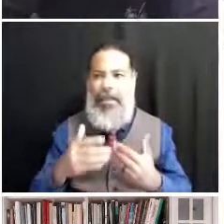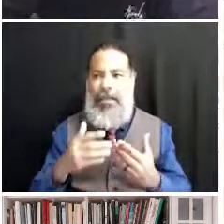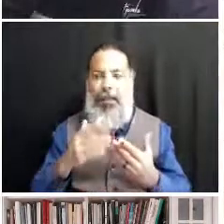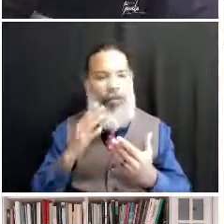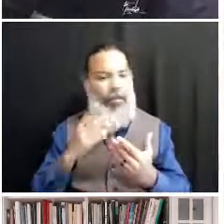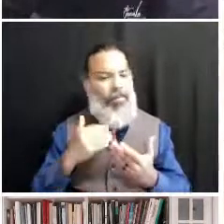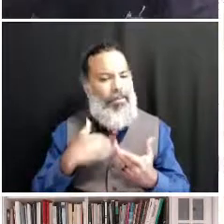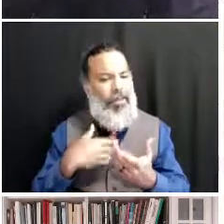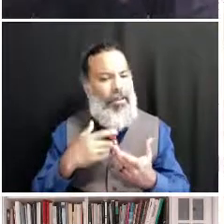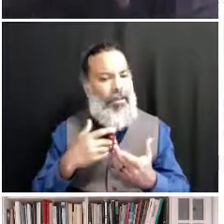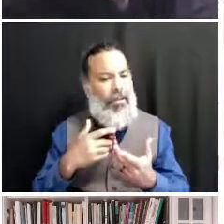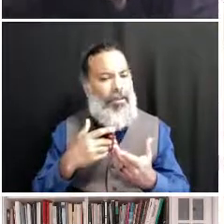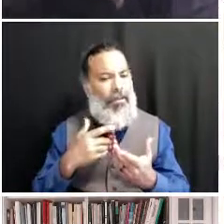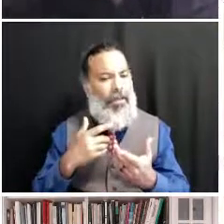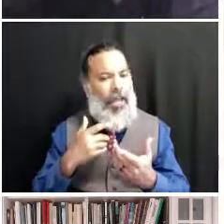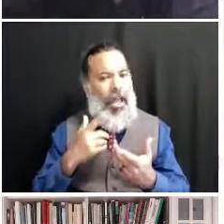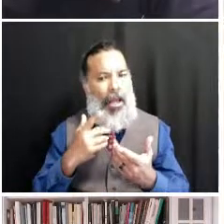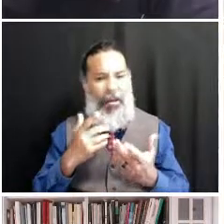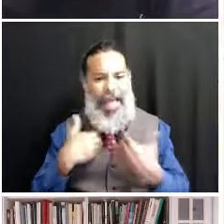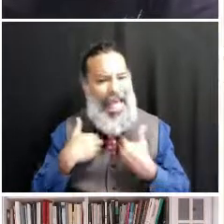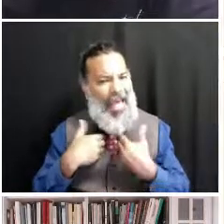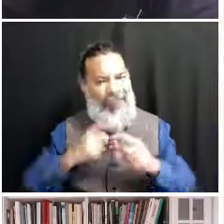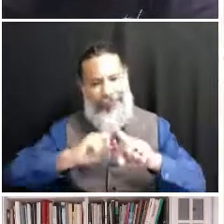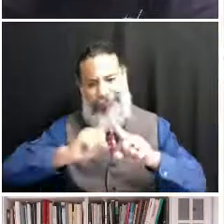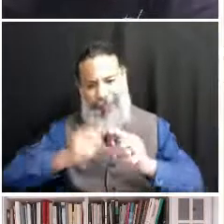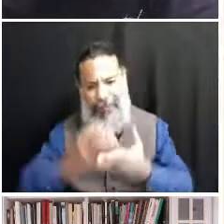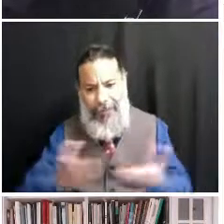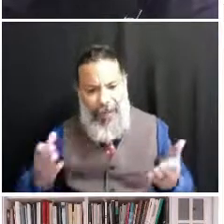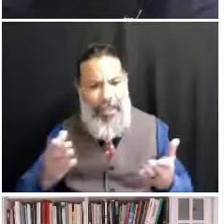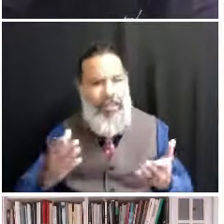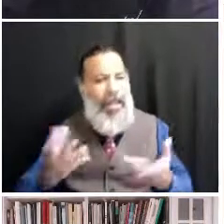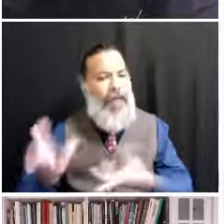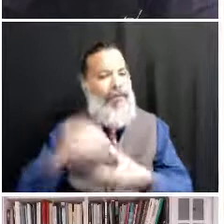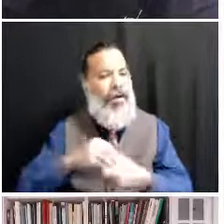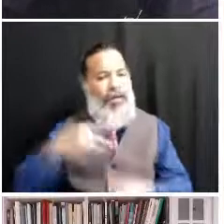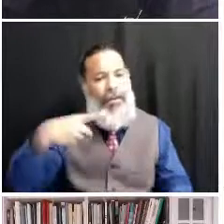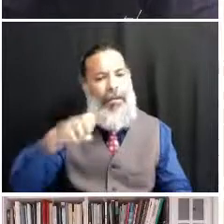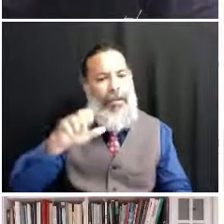do all kinds of things that involve the Peale's mission.